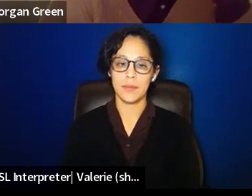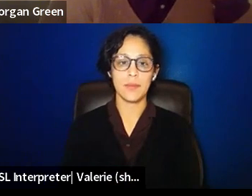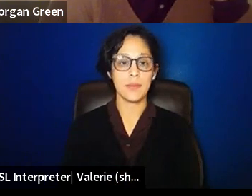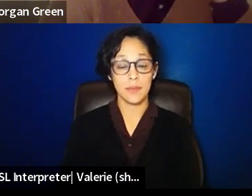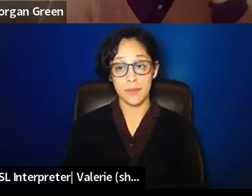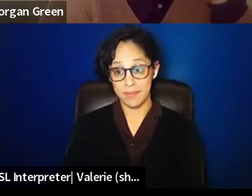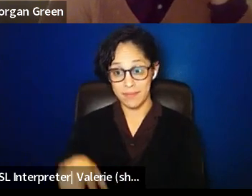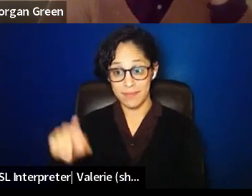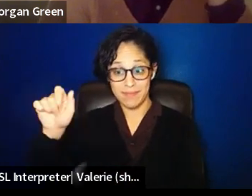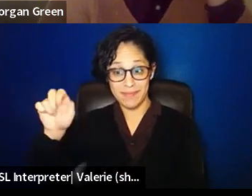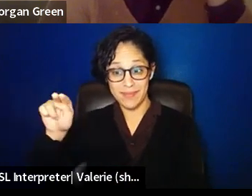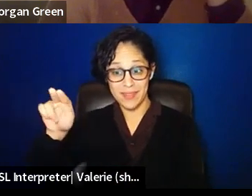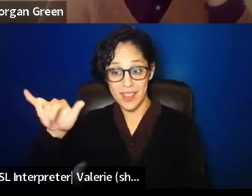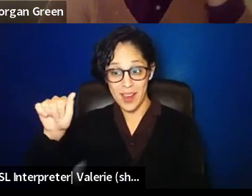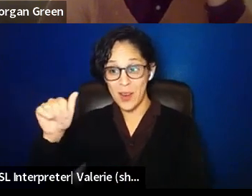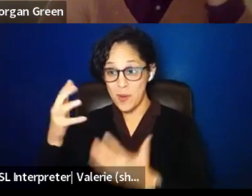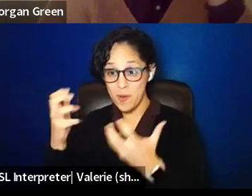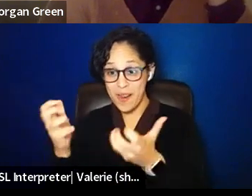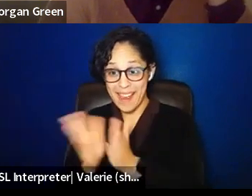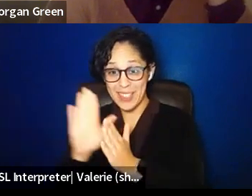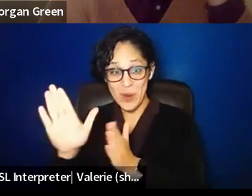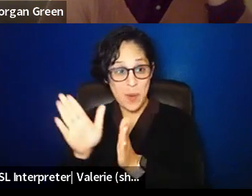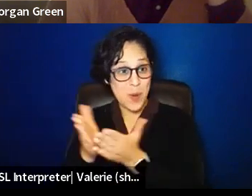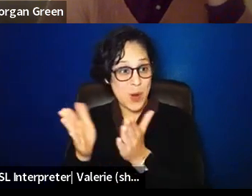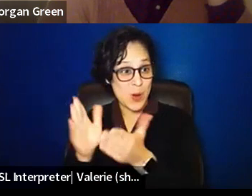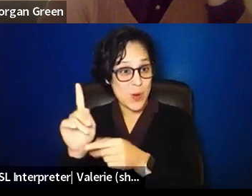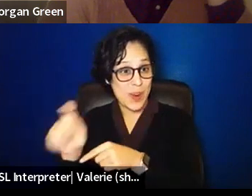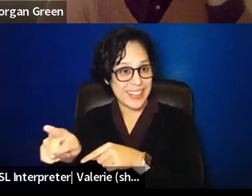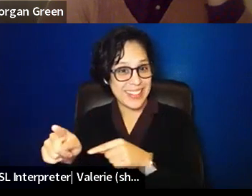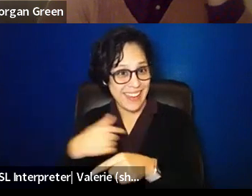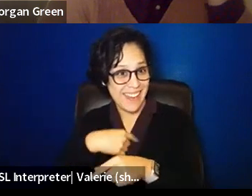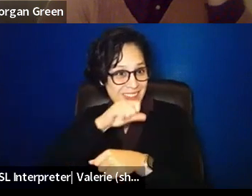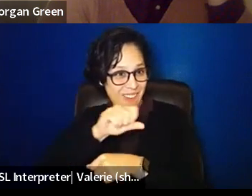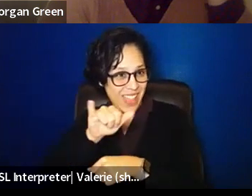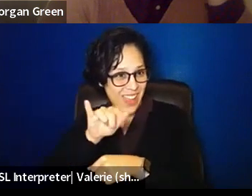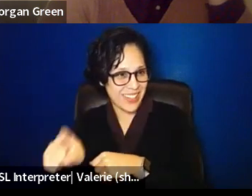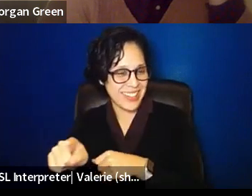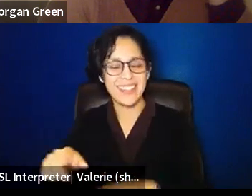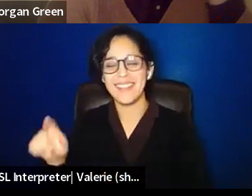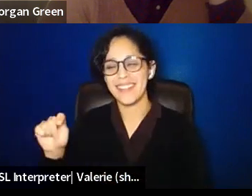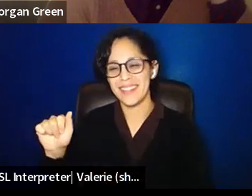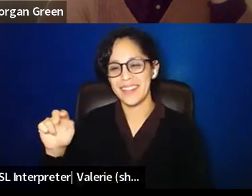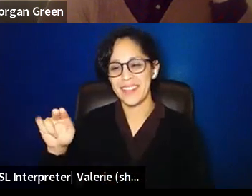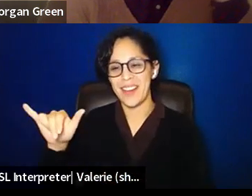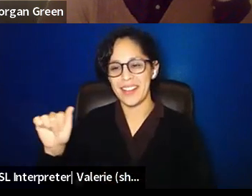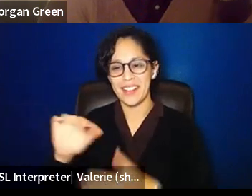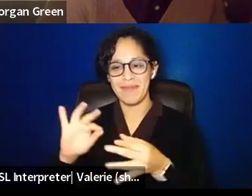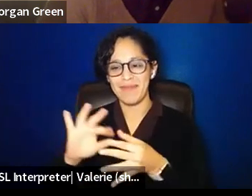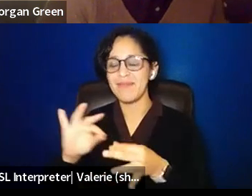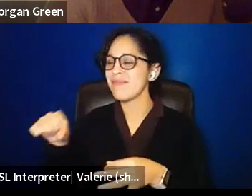Tanya, do you want to ask your books question, which I love? Yeah. Oh, well, I just was wondering, I know you've all said that